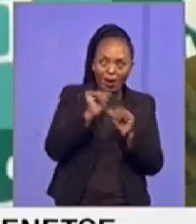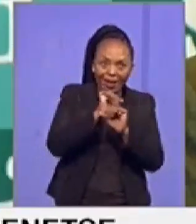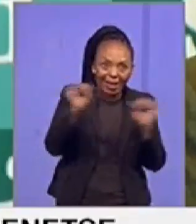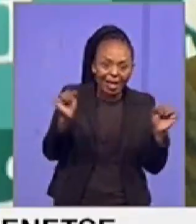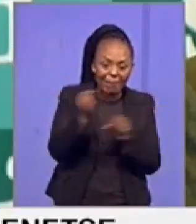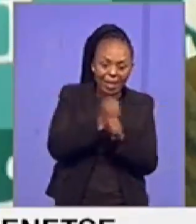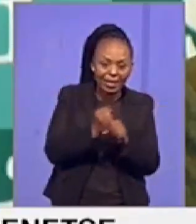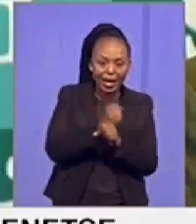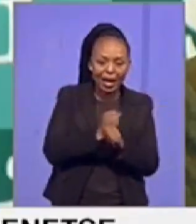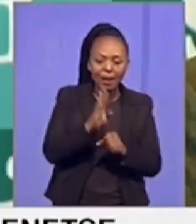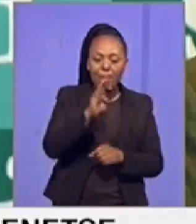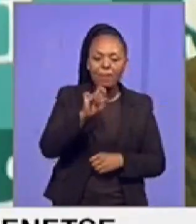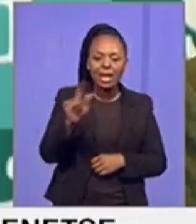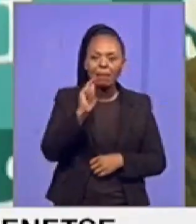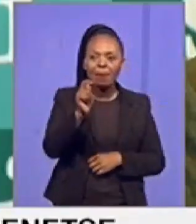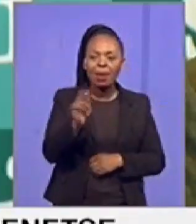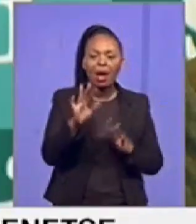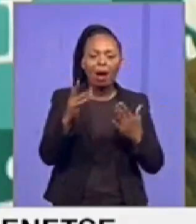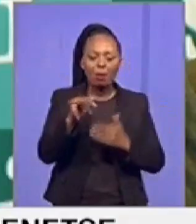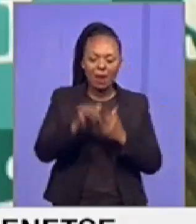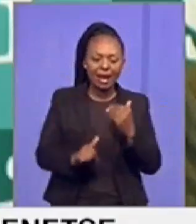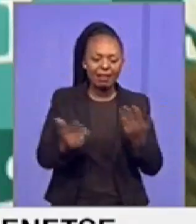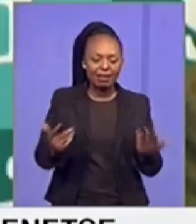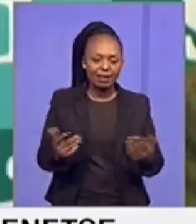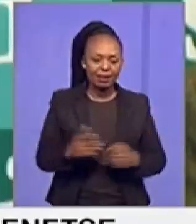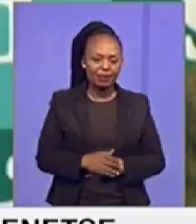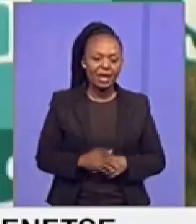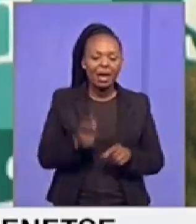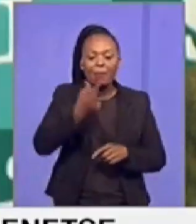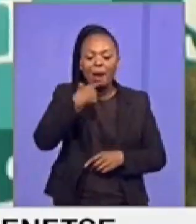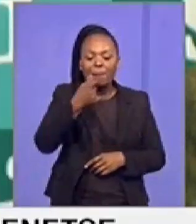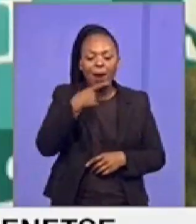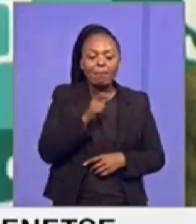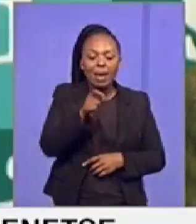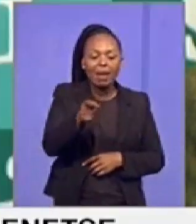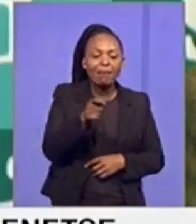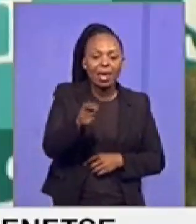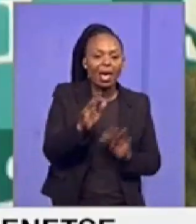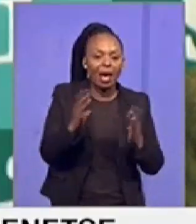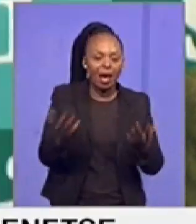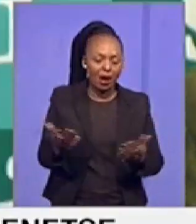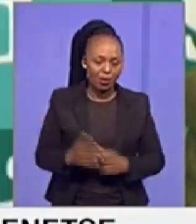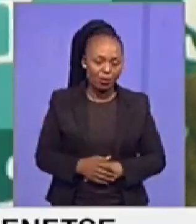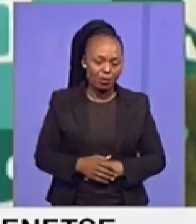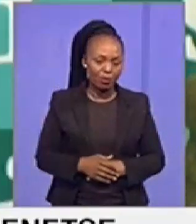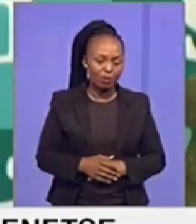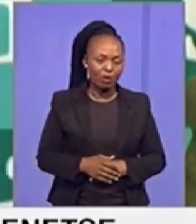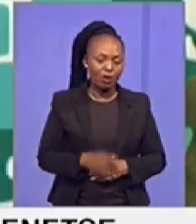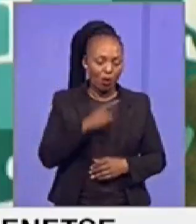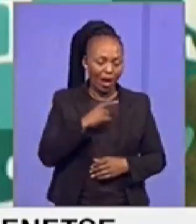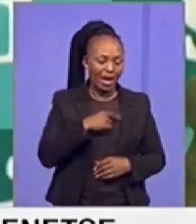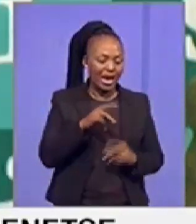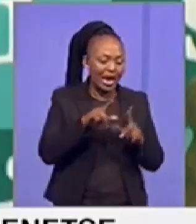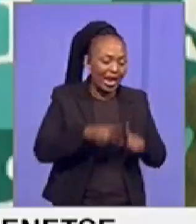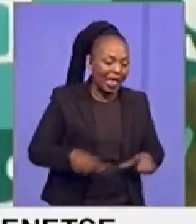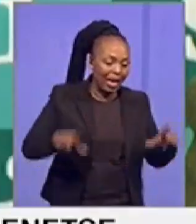at the end of this month, how they will afford their medicine. Now, because of the